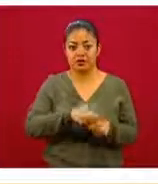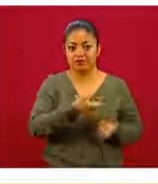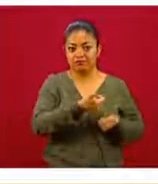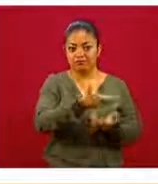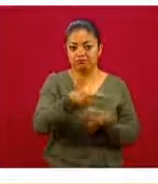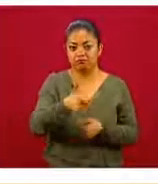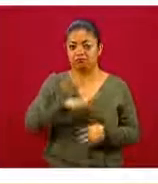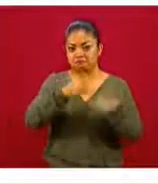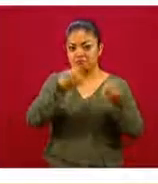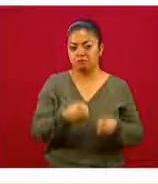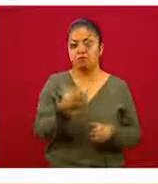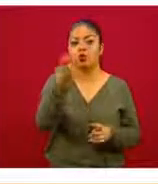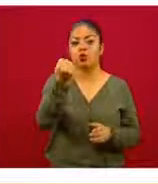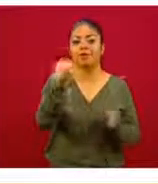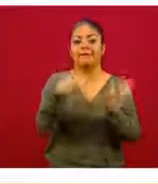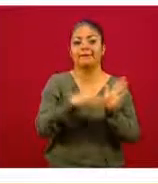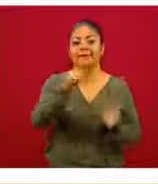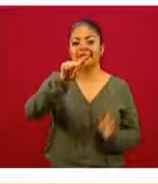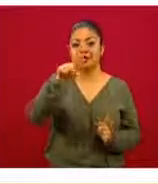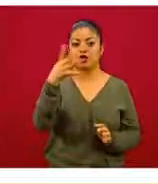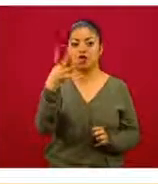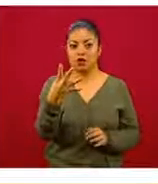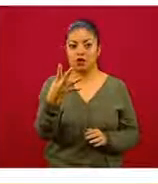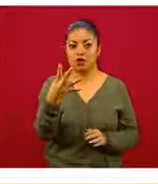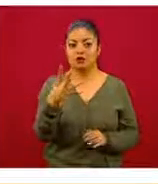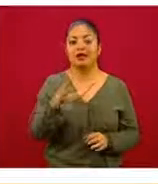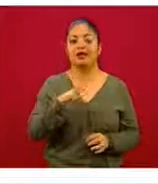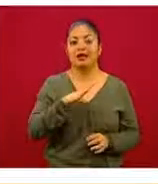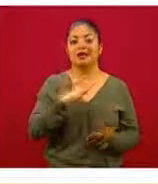This is for beds that are occupied.